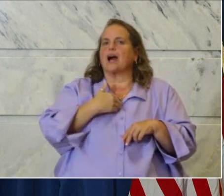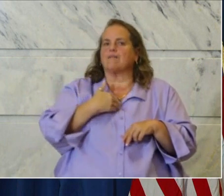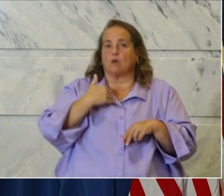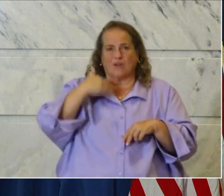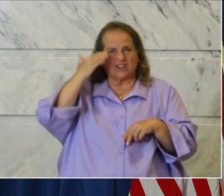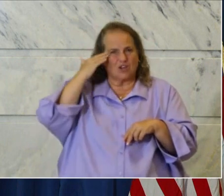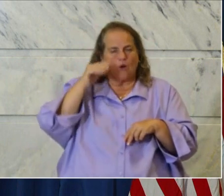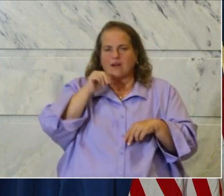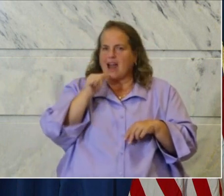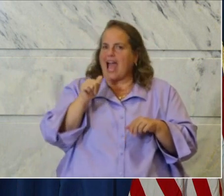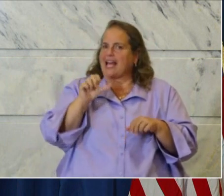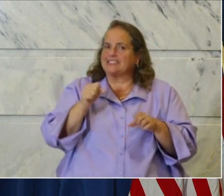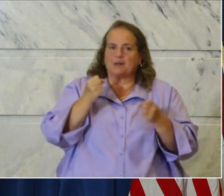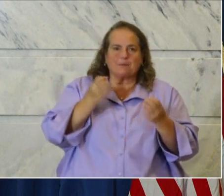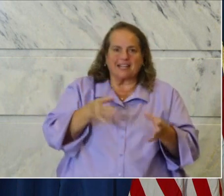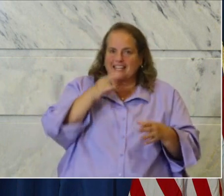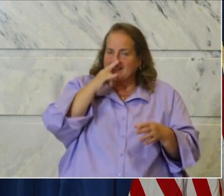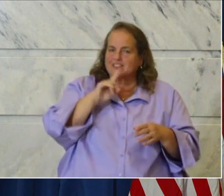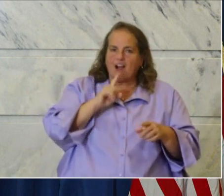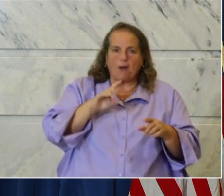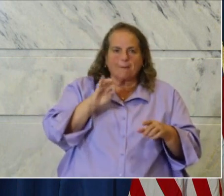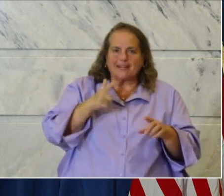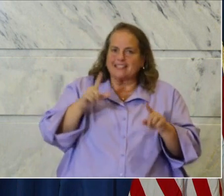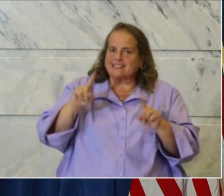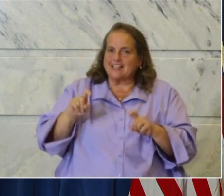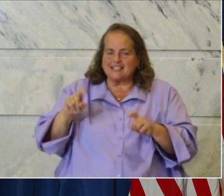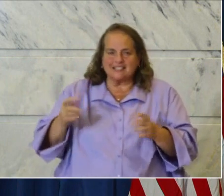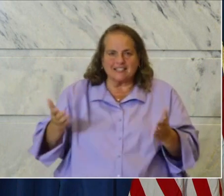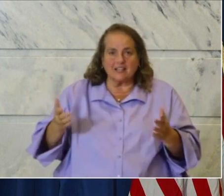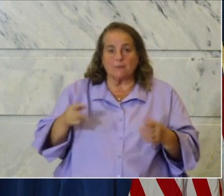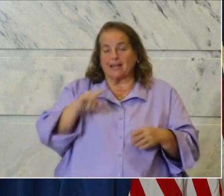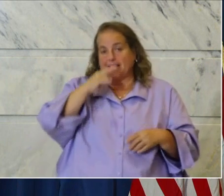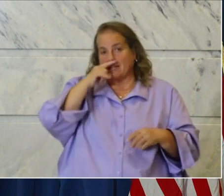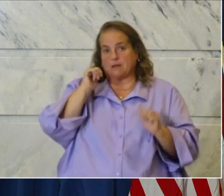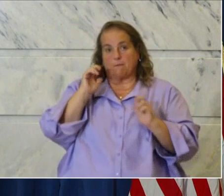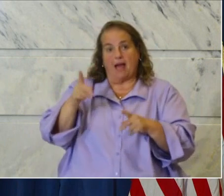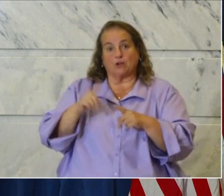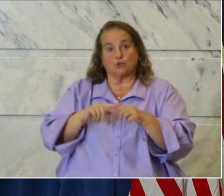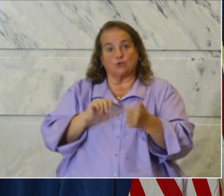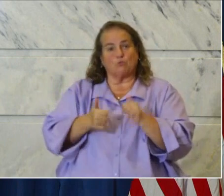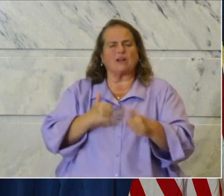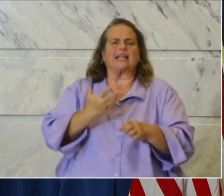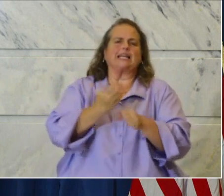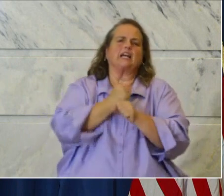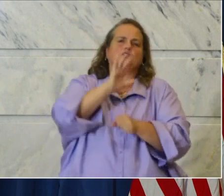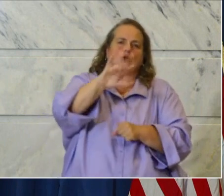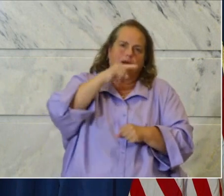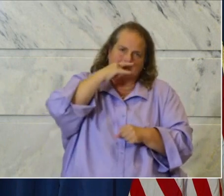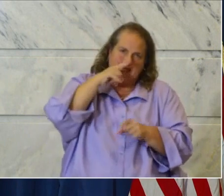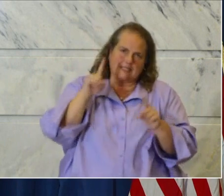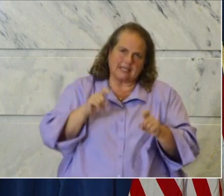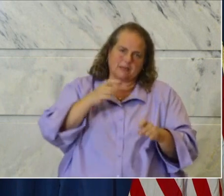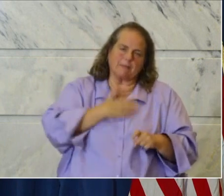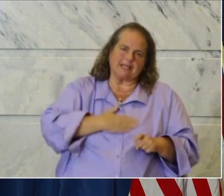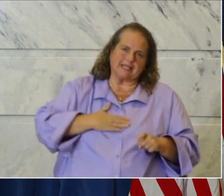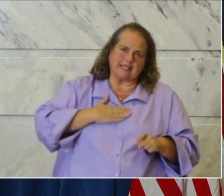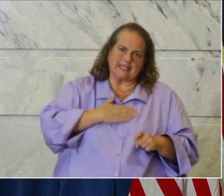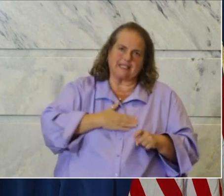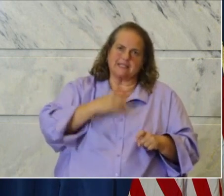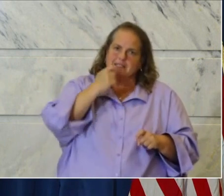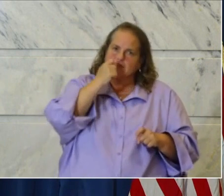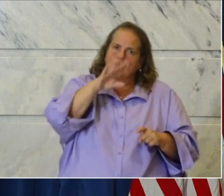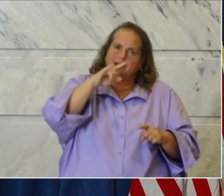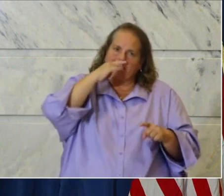kids are being tested. But with people going back to sports, go get your kid tested. Don't show up at a big